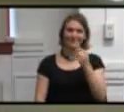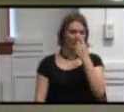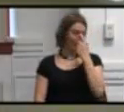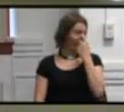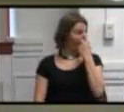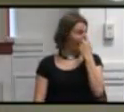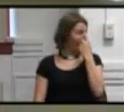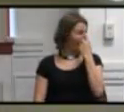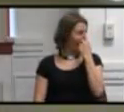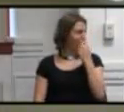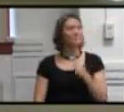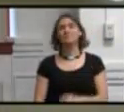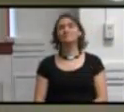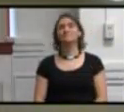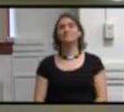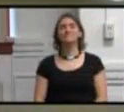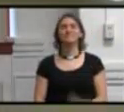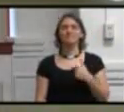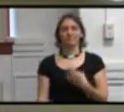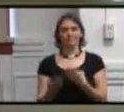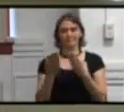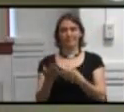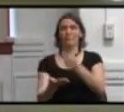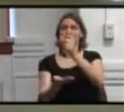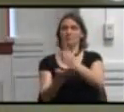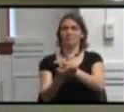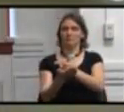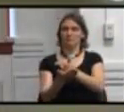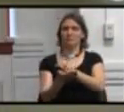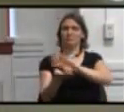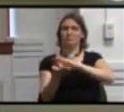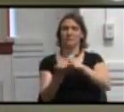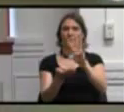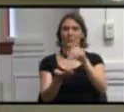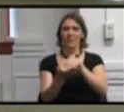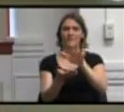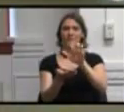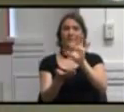Yes, because I'm not ready. I move that we award a bid in the amount of